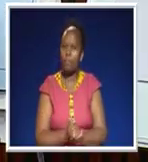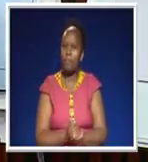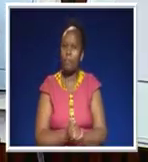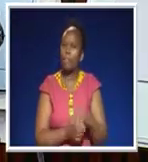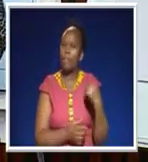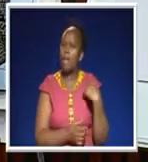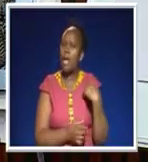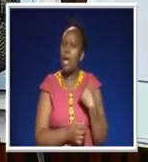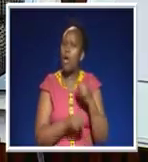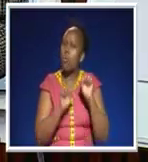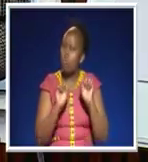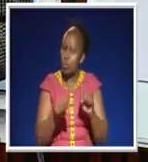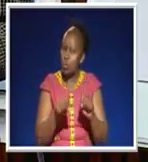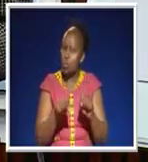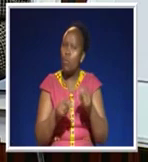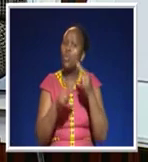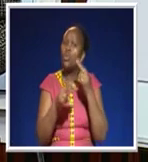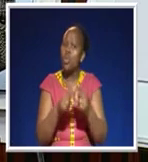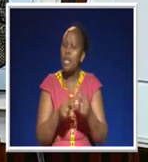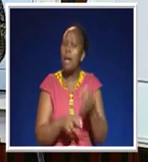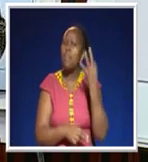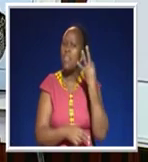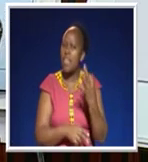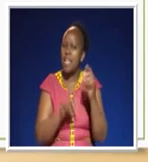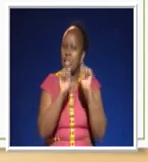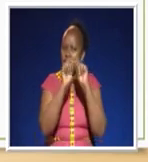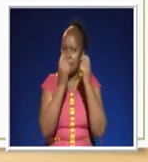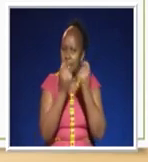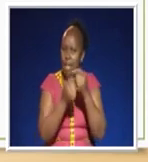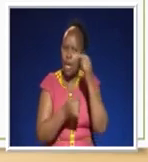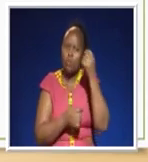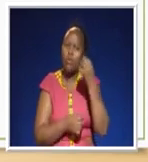Can you name for me three types of soil?